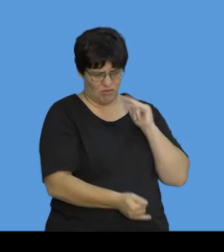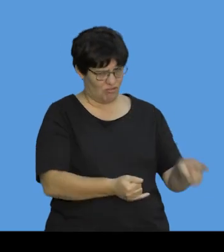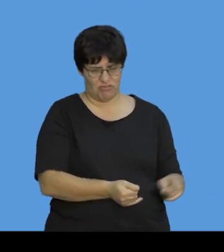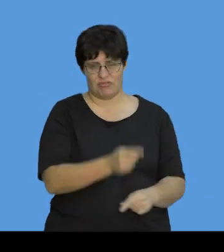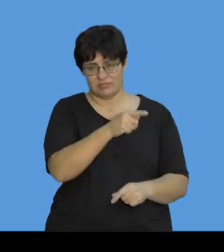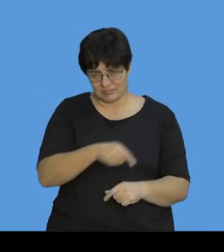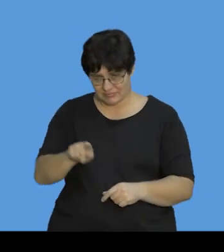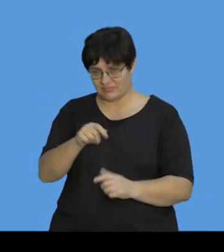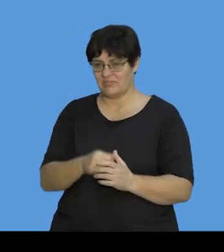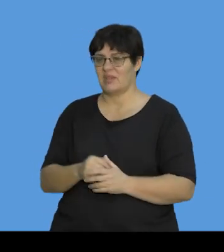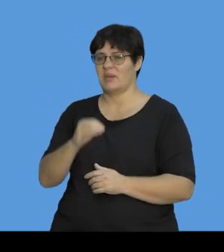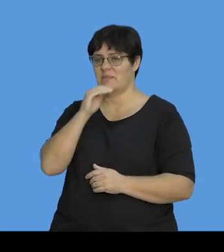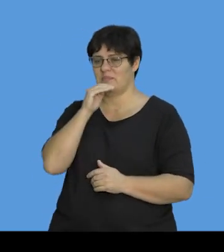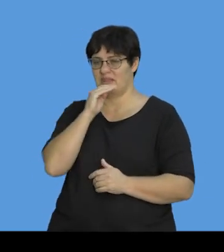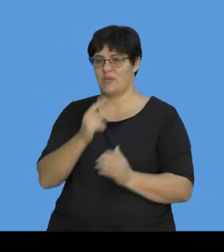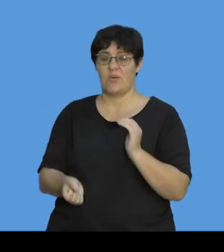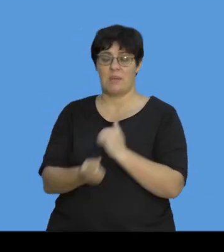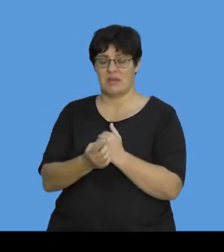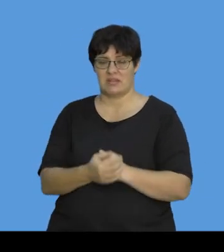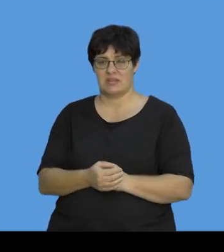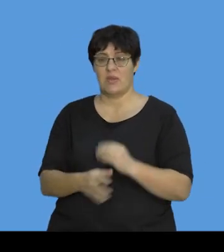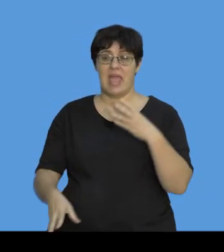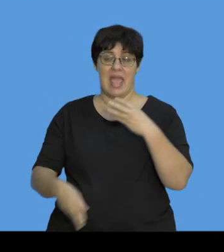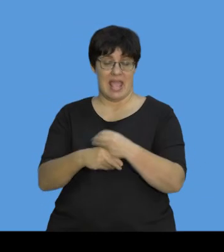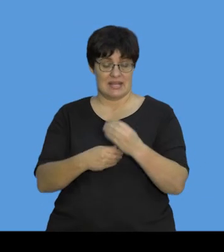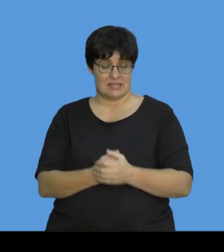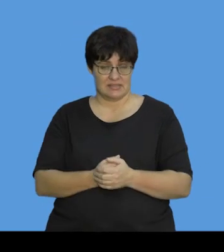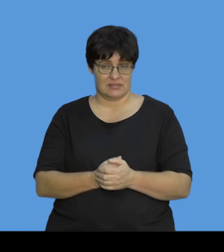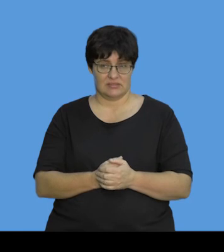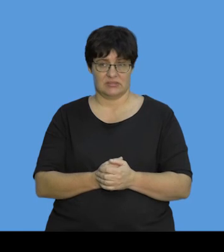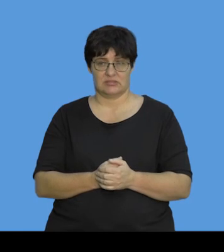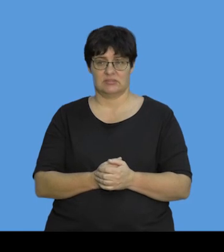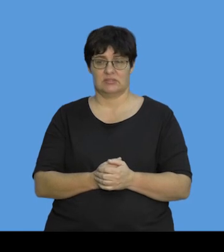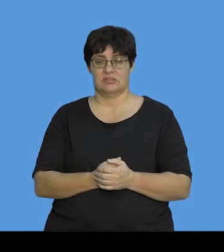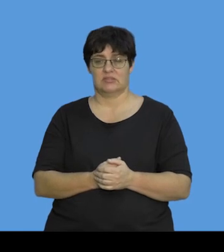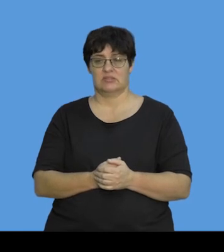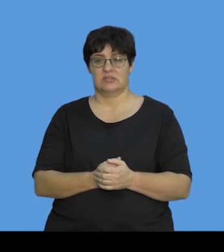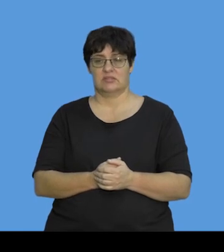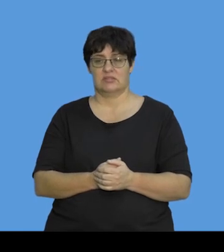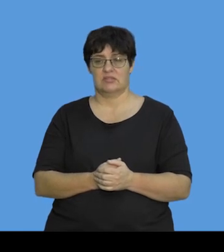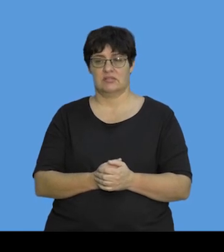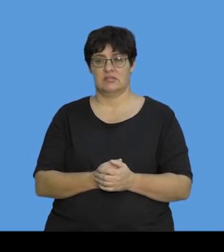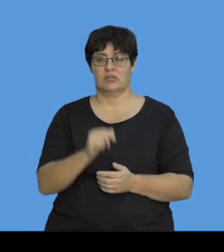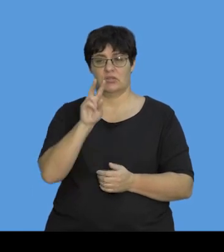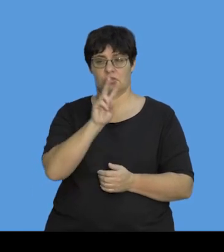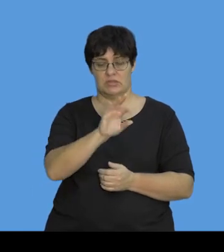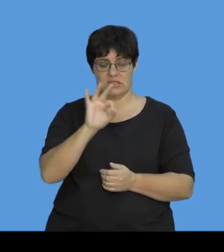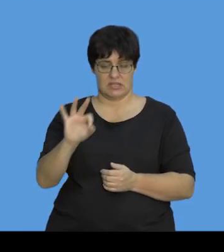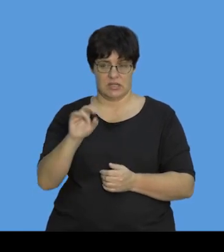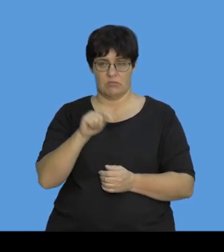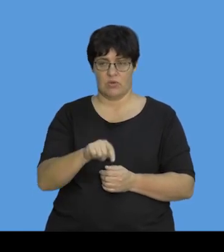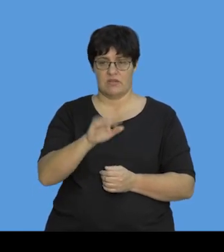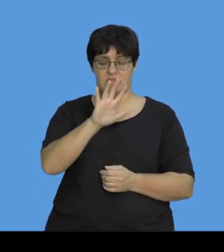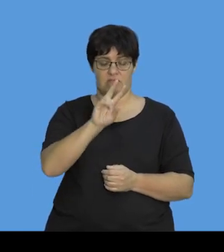answer. Let's see what happens when we add them together. So we could do, so we've got